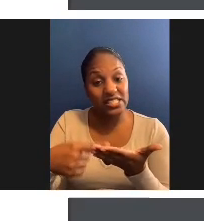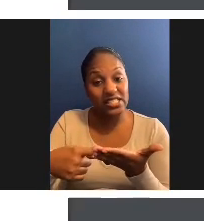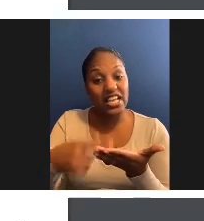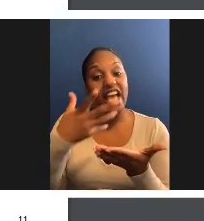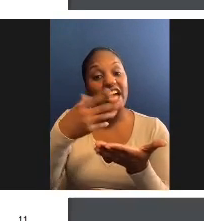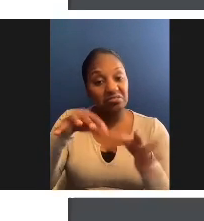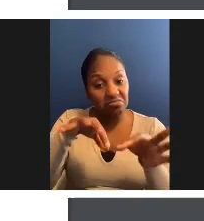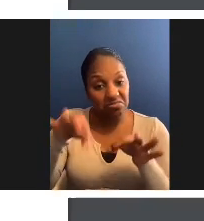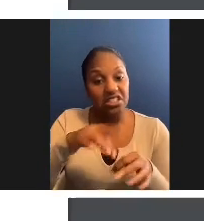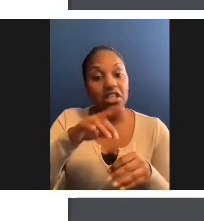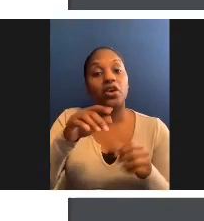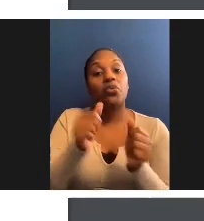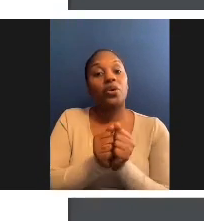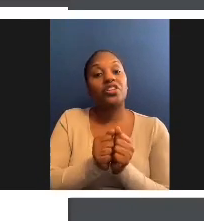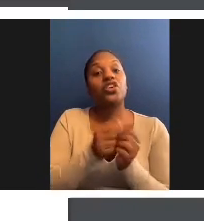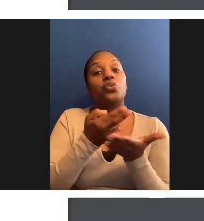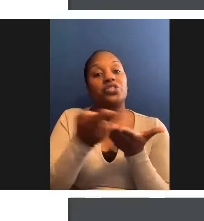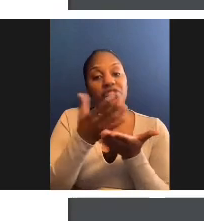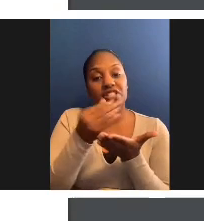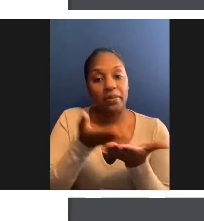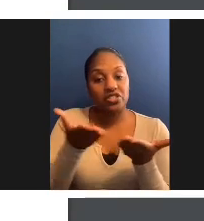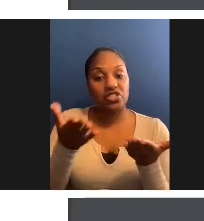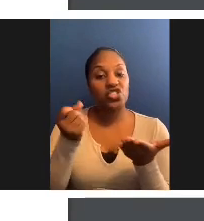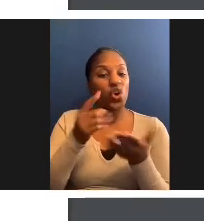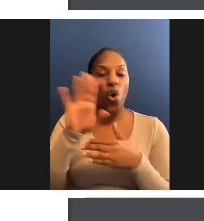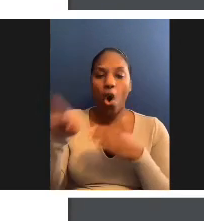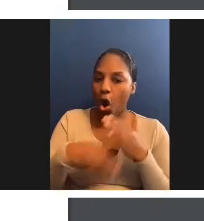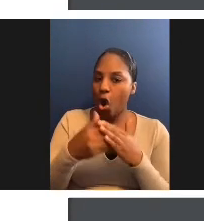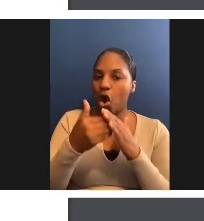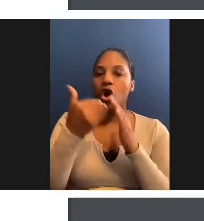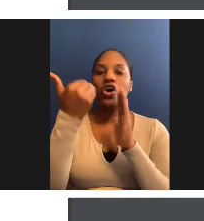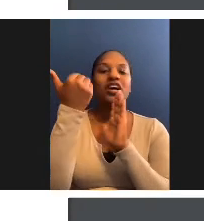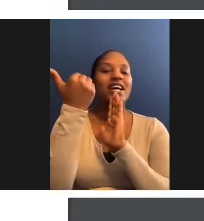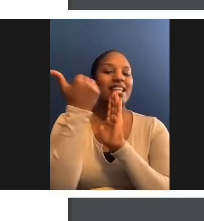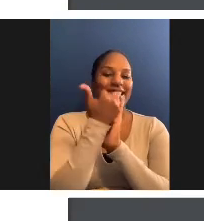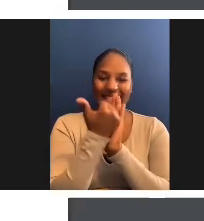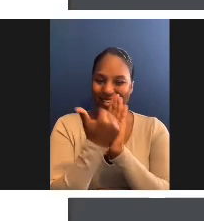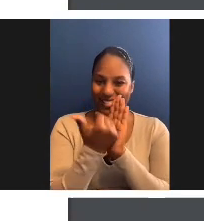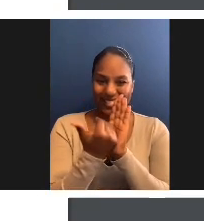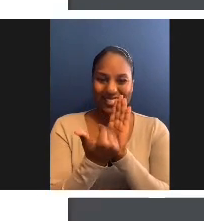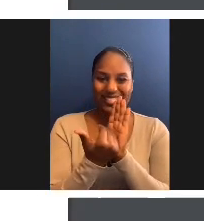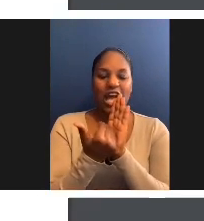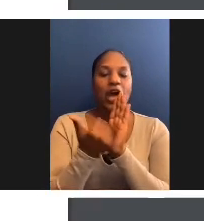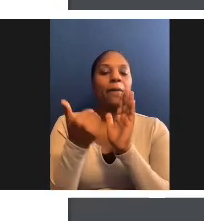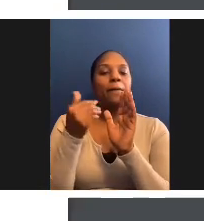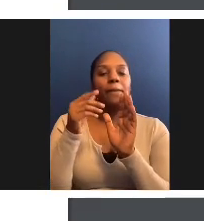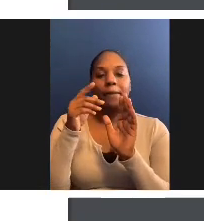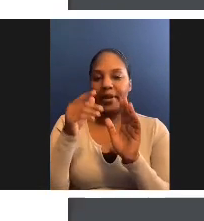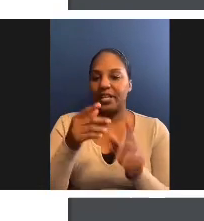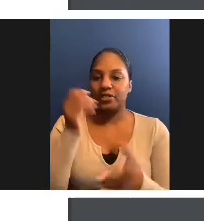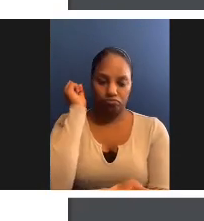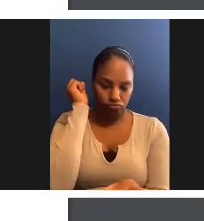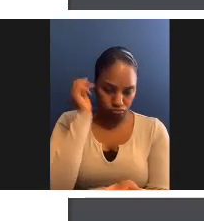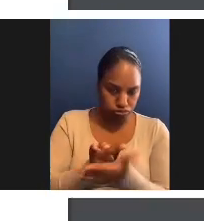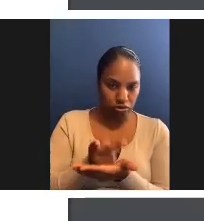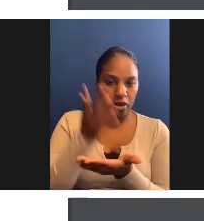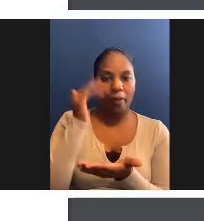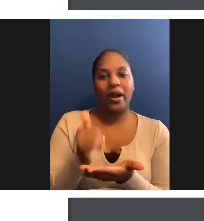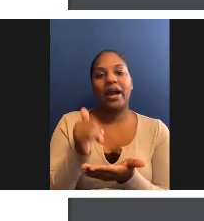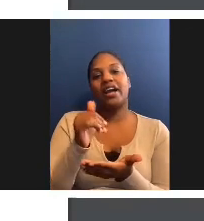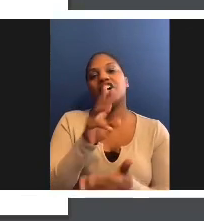and materials. So, and all of these have been vetted by the West Virginia Department of